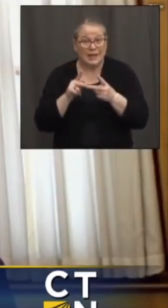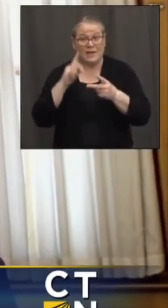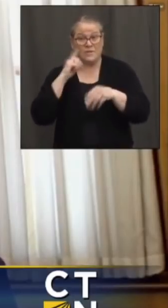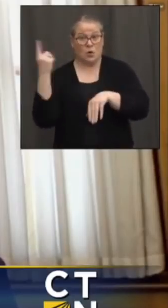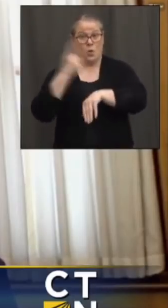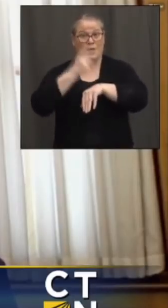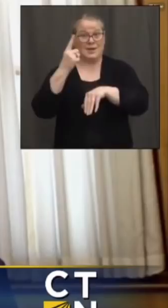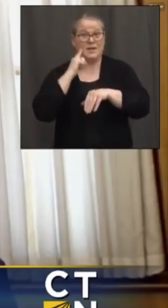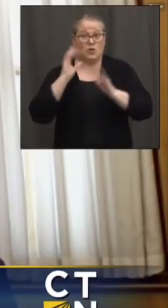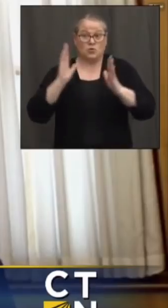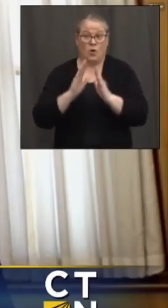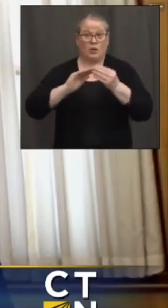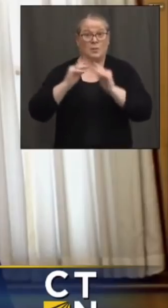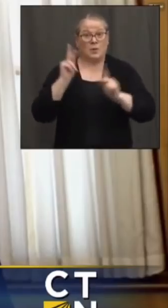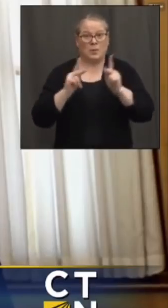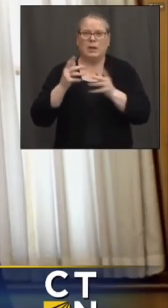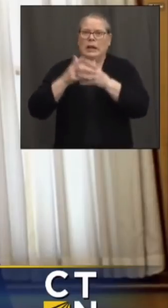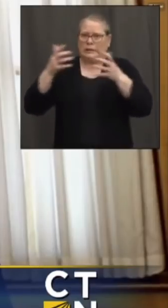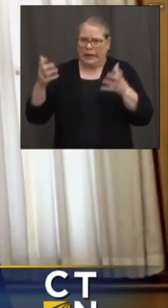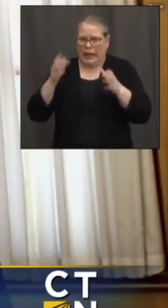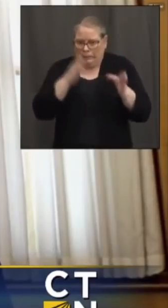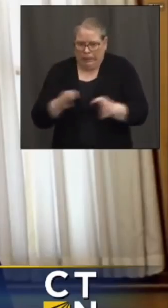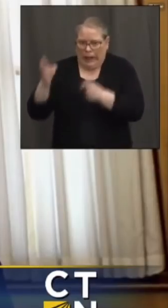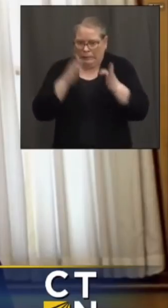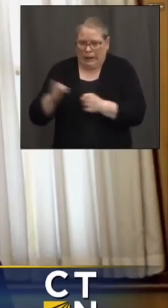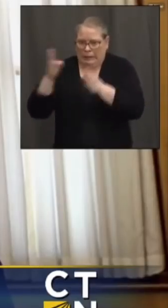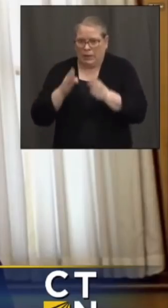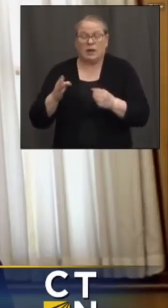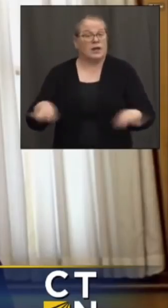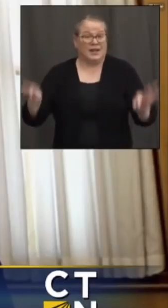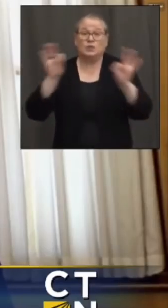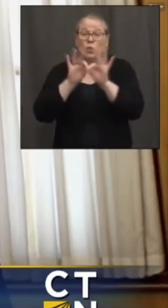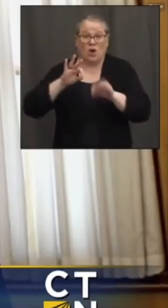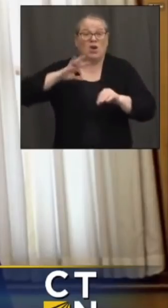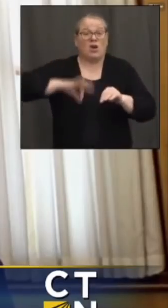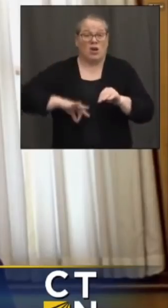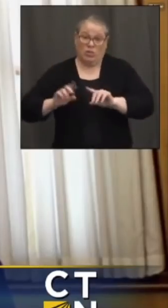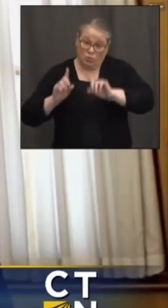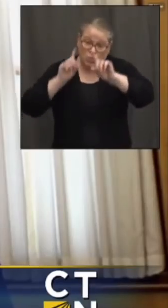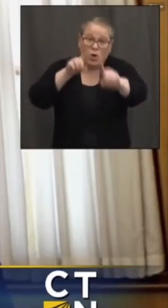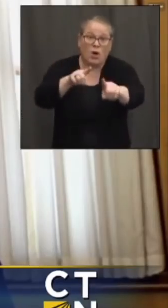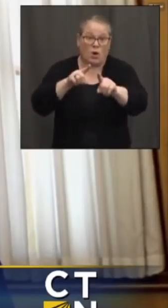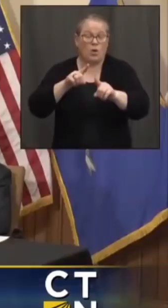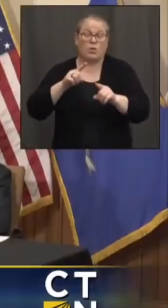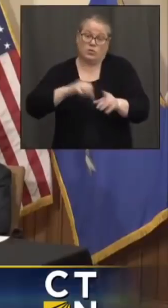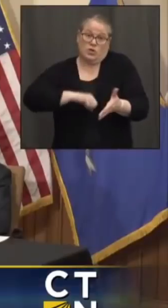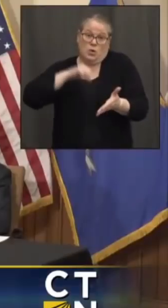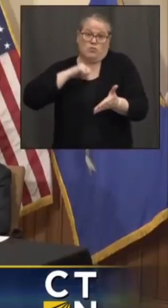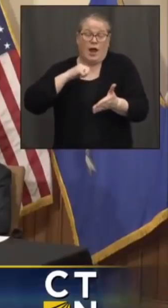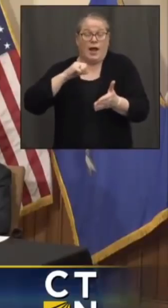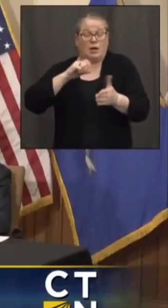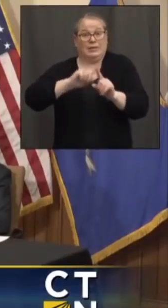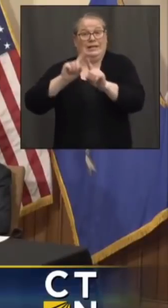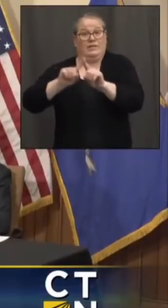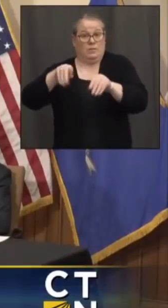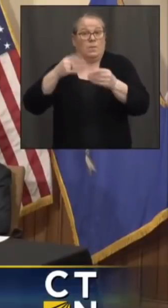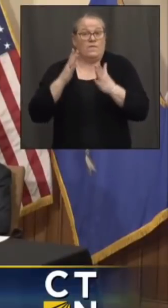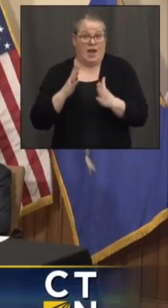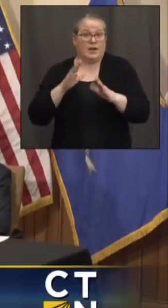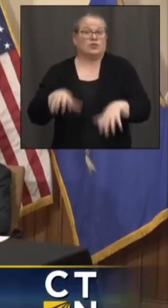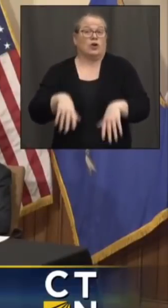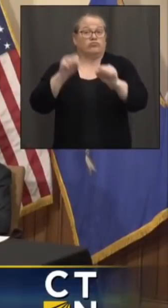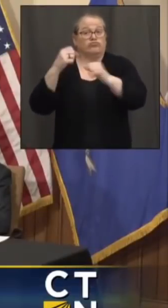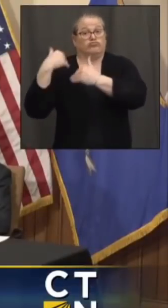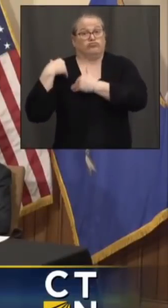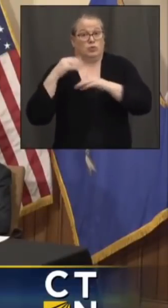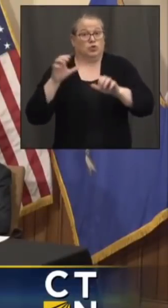people, but it's critically important work, and we're really proud that our providers are taking it on. Do we have any data, Josh, in